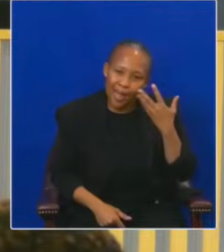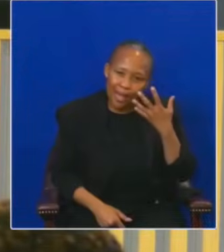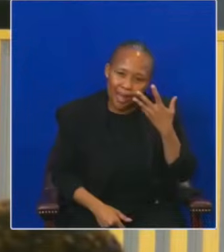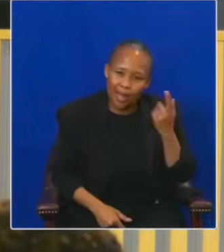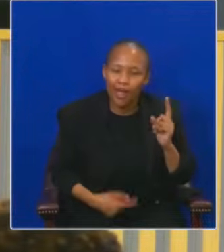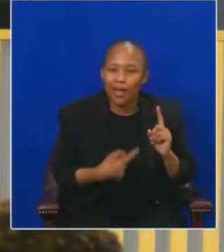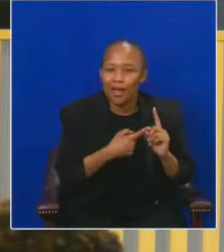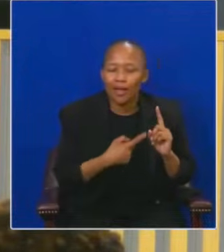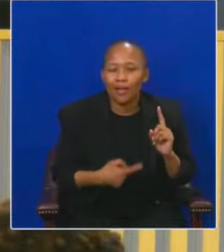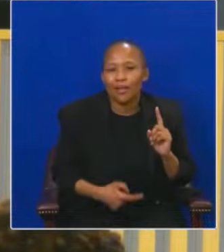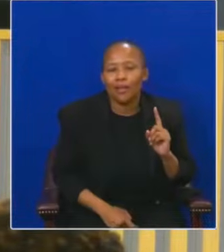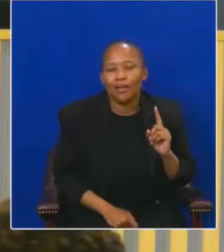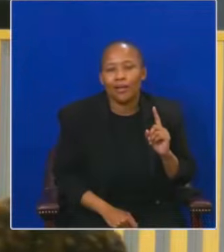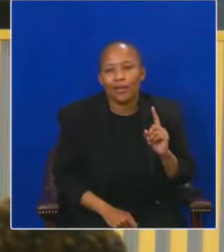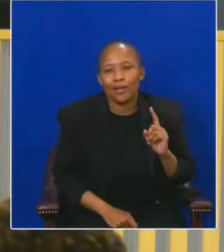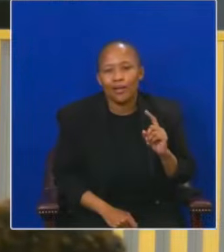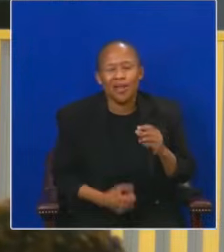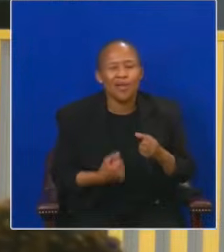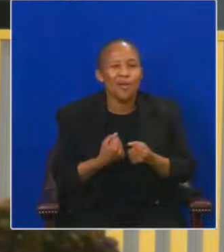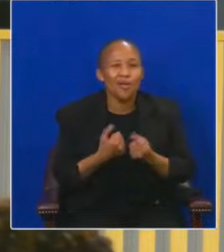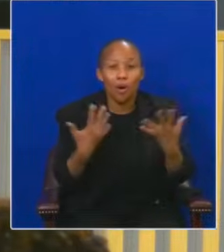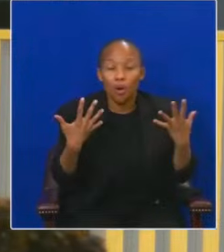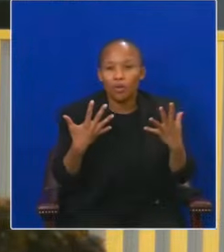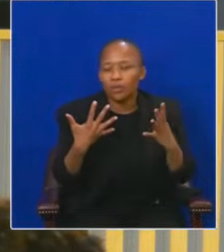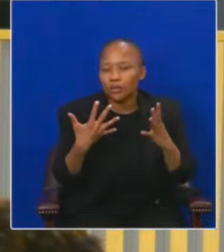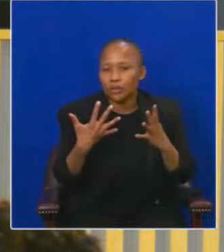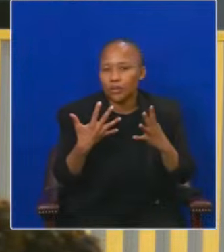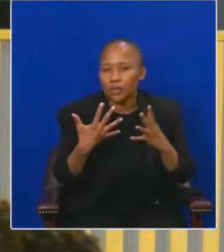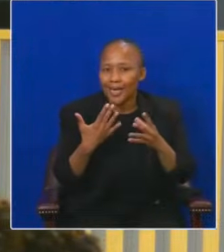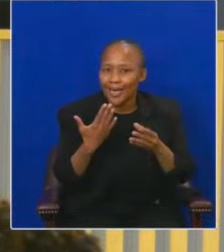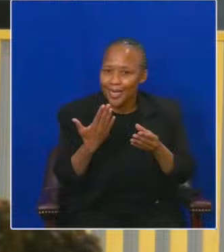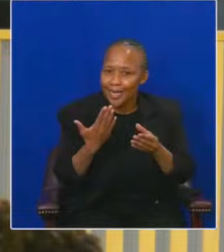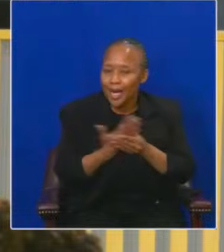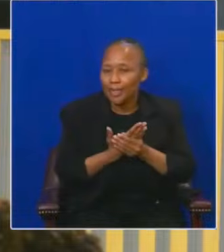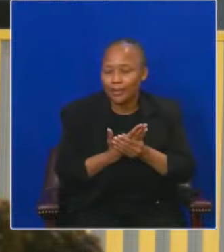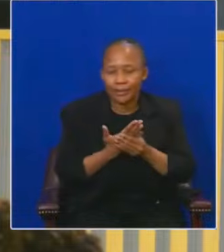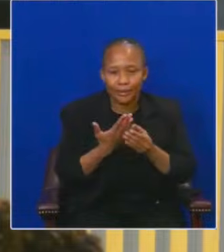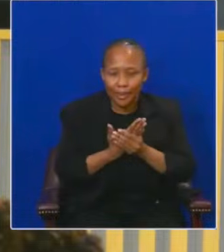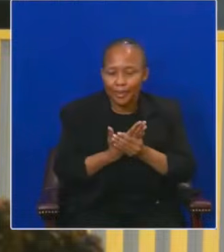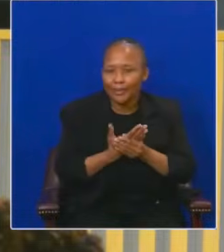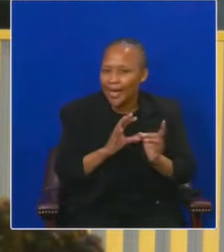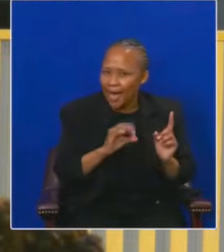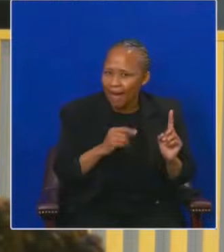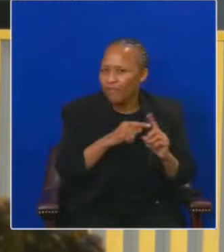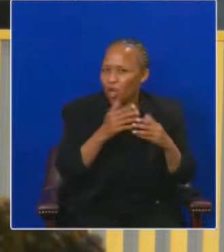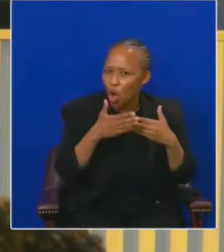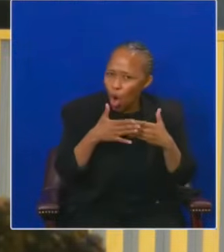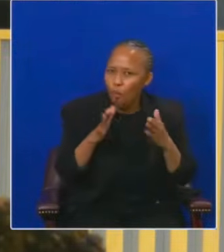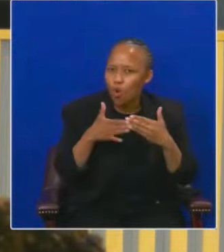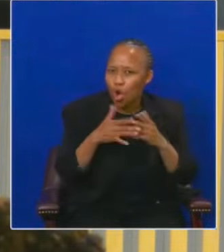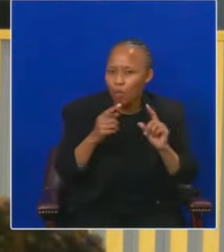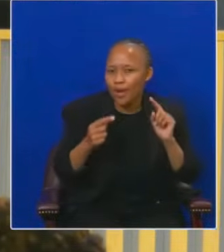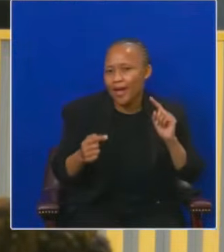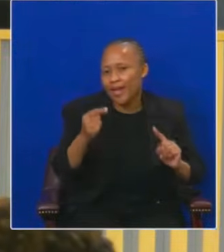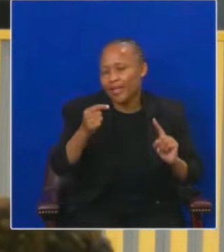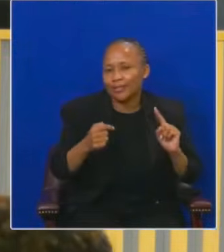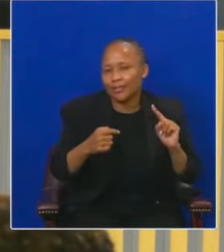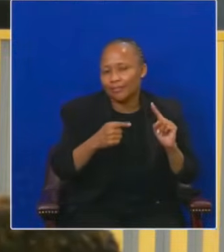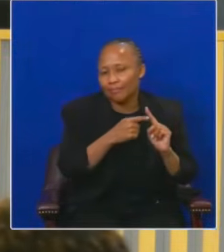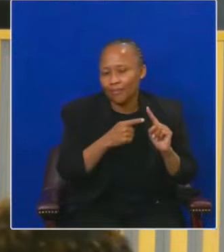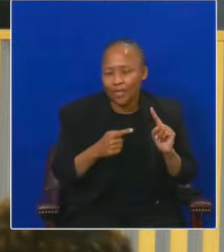cases that were once opened against him, and then also the criminal record that he